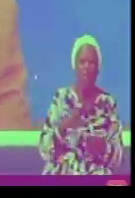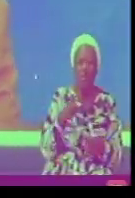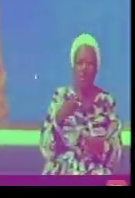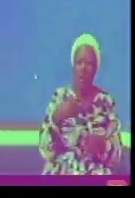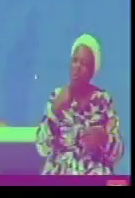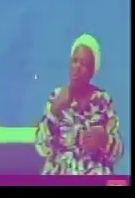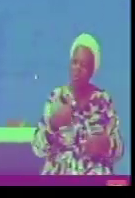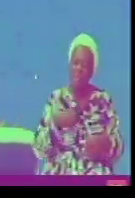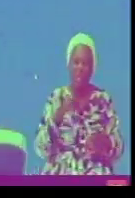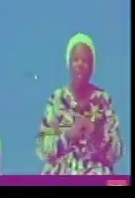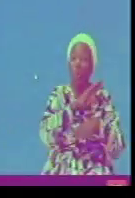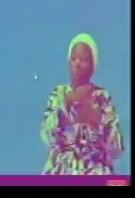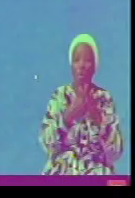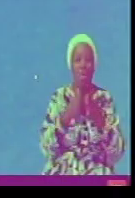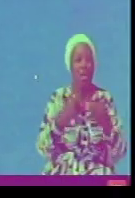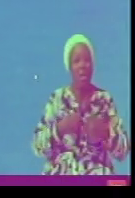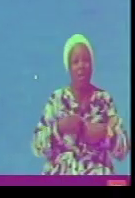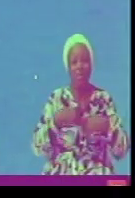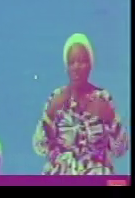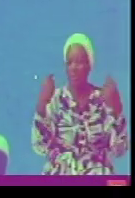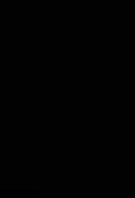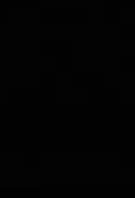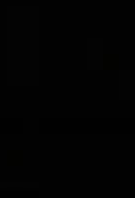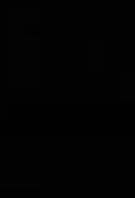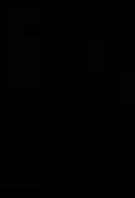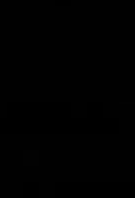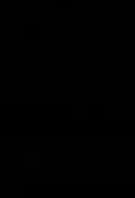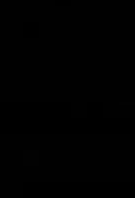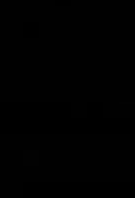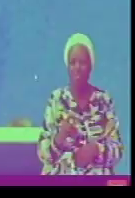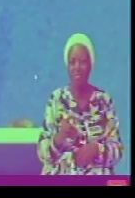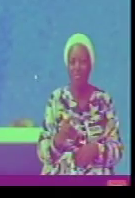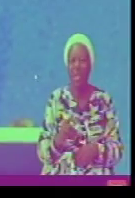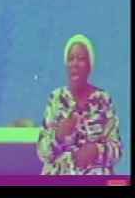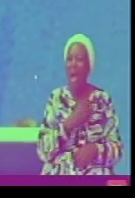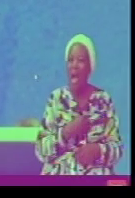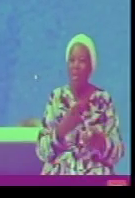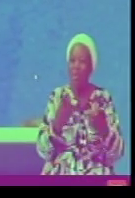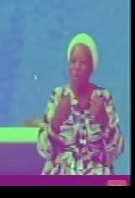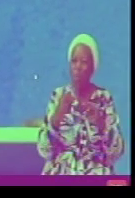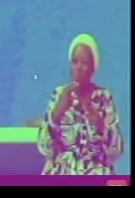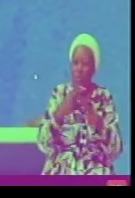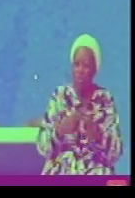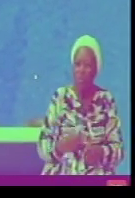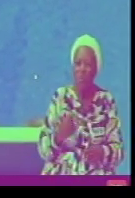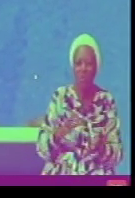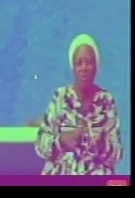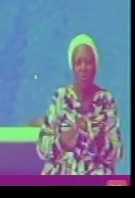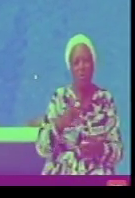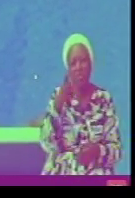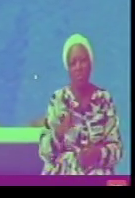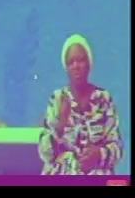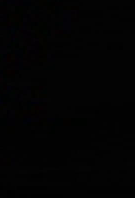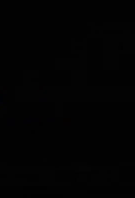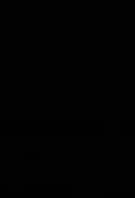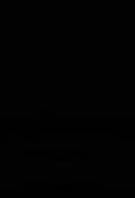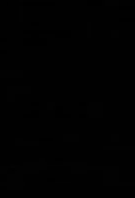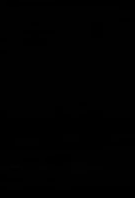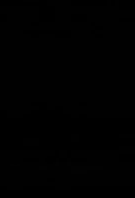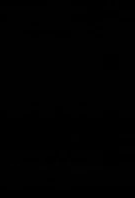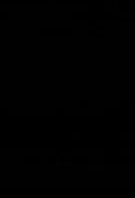your life. You have not lived the life of an angel. You have not